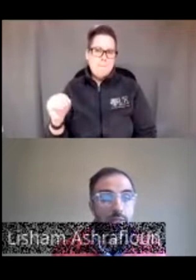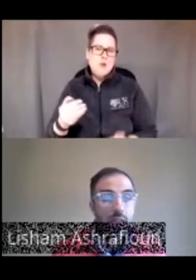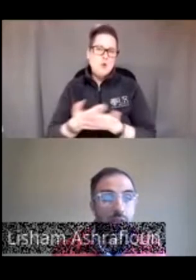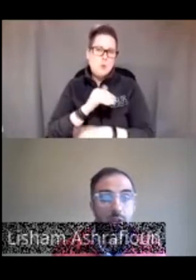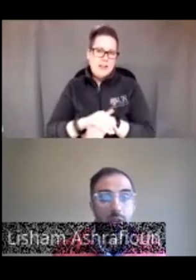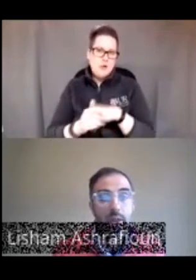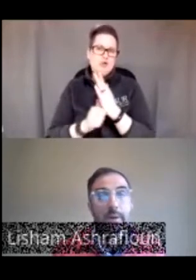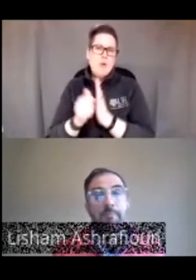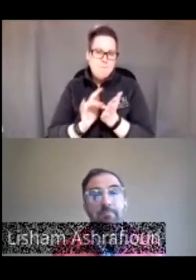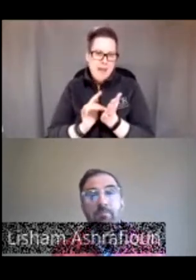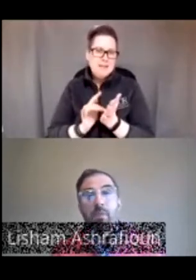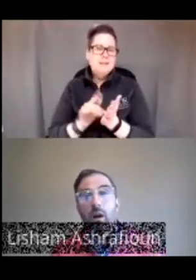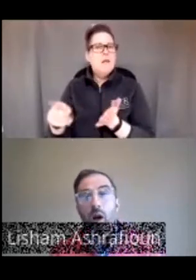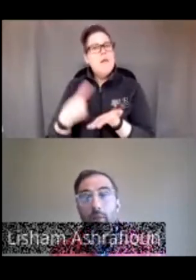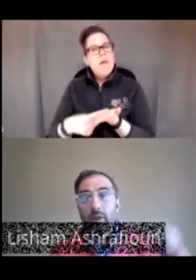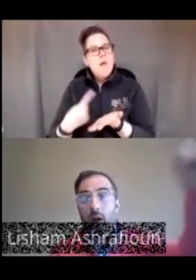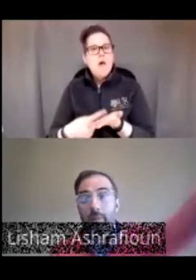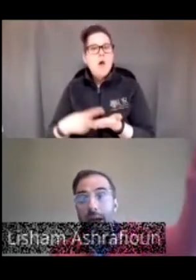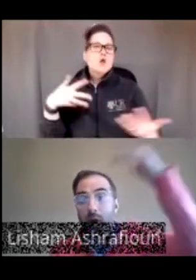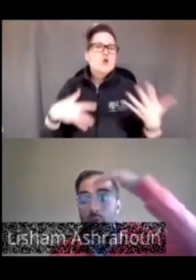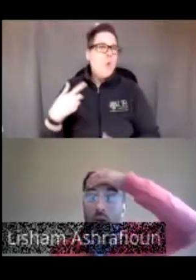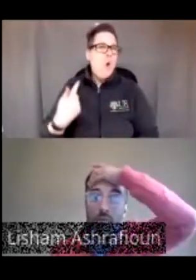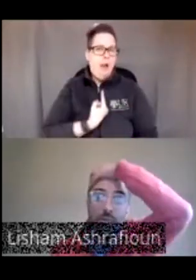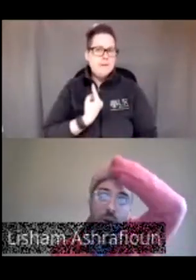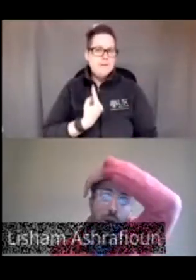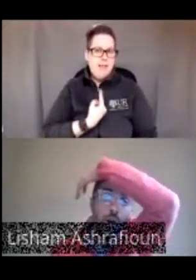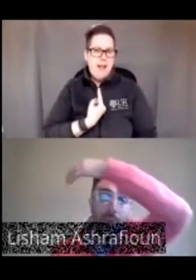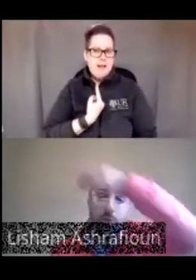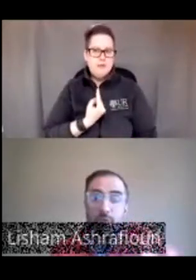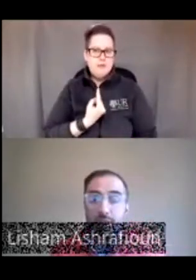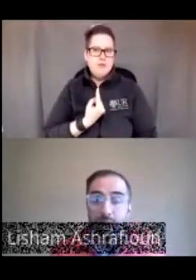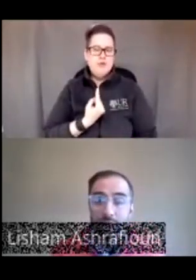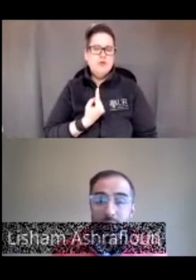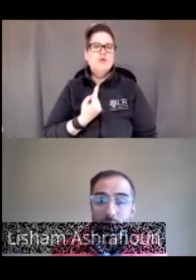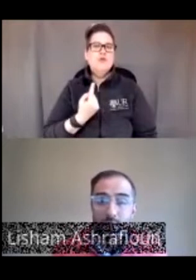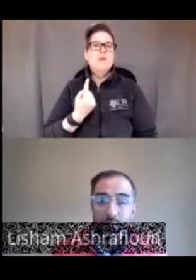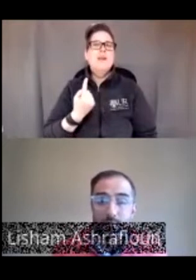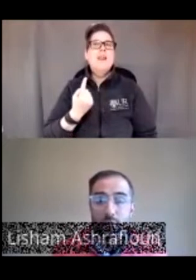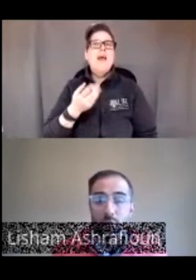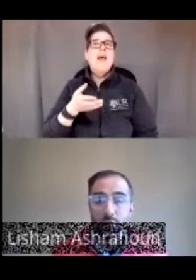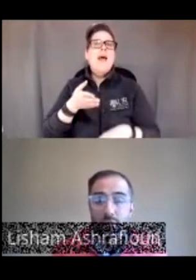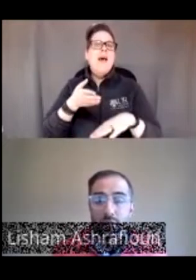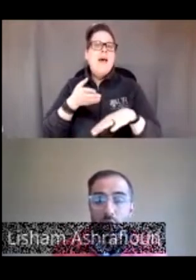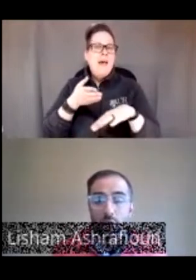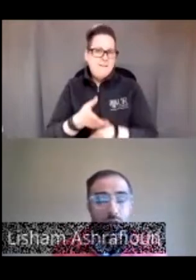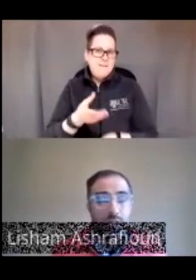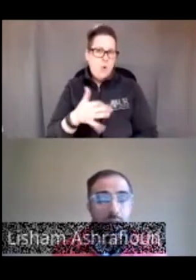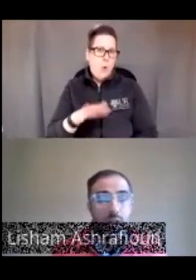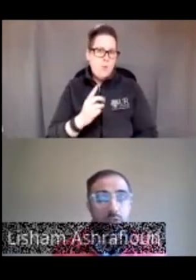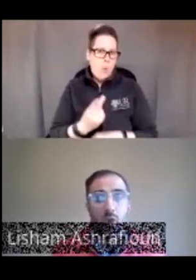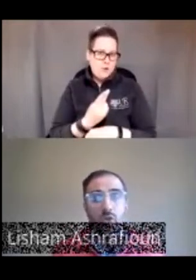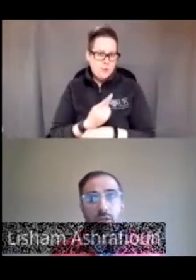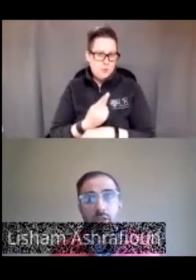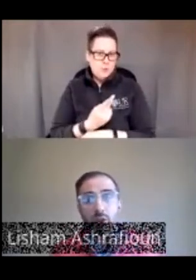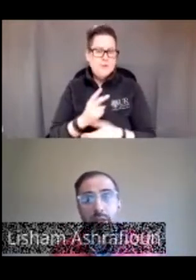social isolation often coming out of opioid use as a consequence. So there's these larger